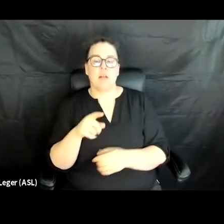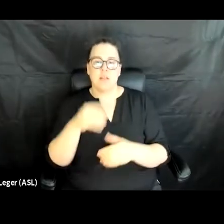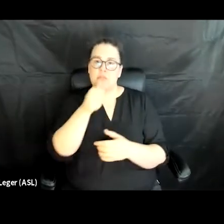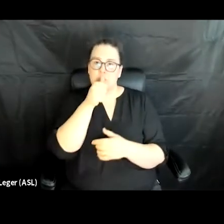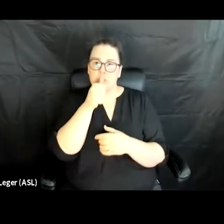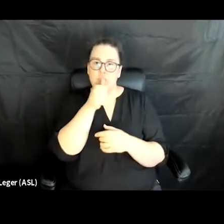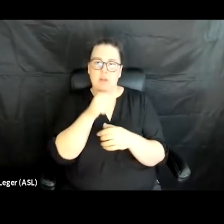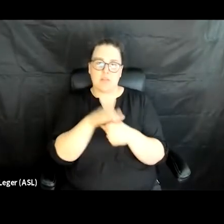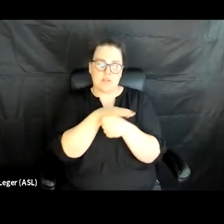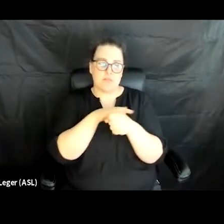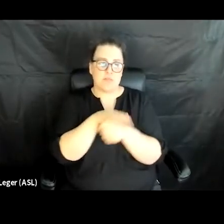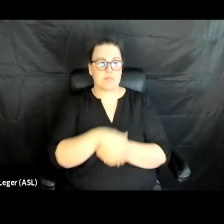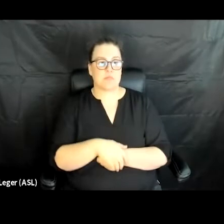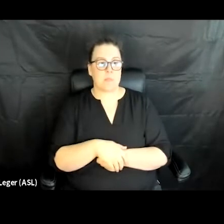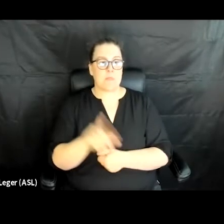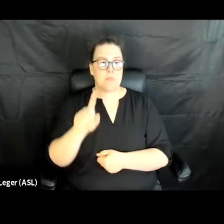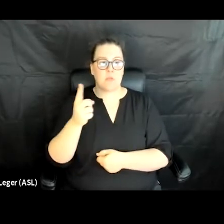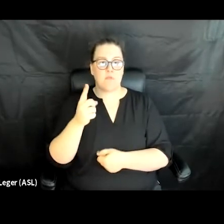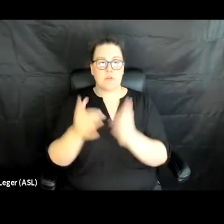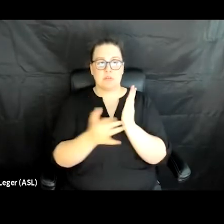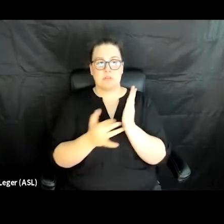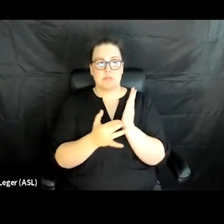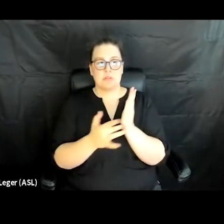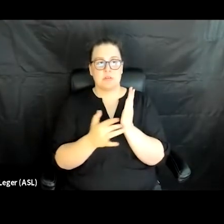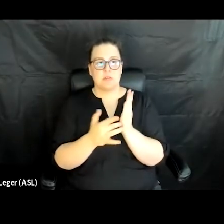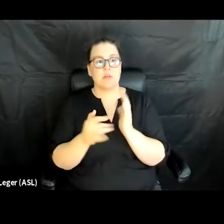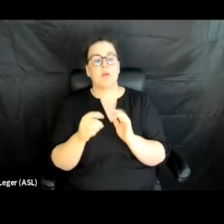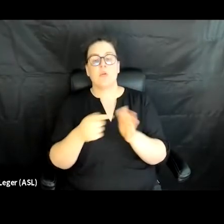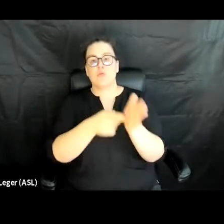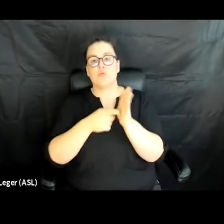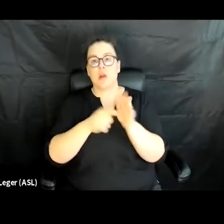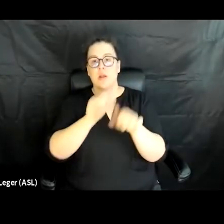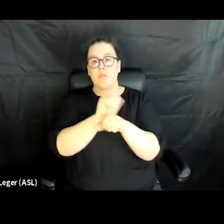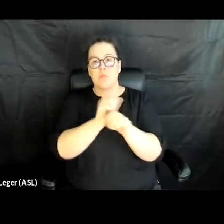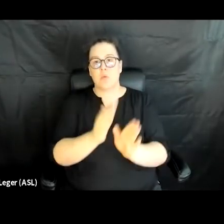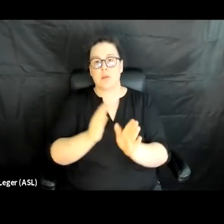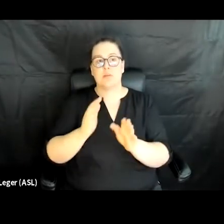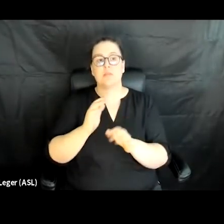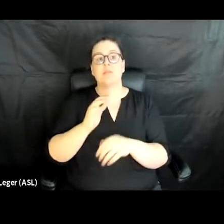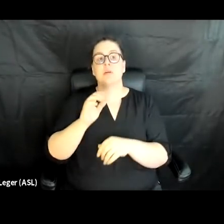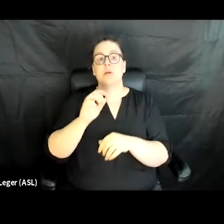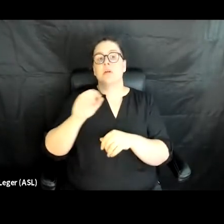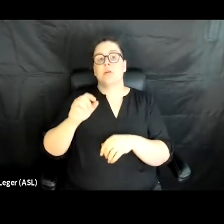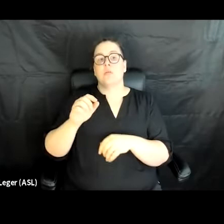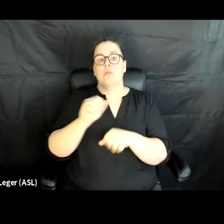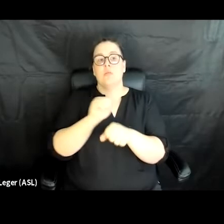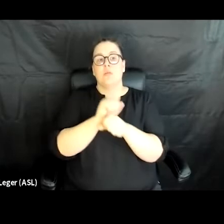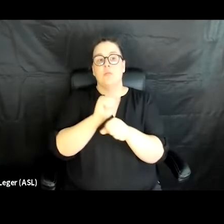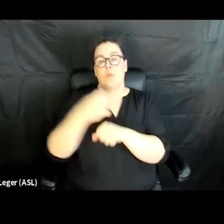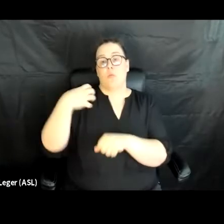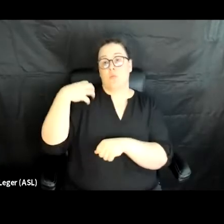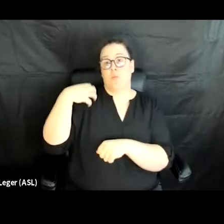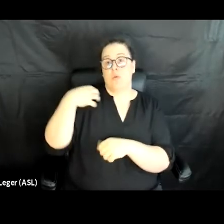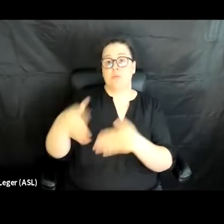now. So our strategy is requiring employers to provide sick leave, and then in addition, allowing employees to use it for managing their mental